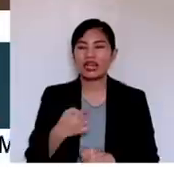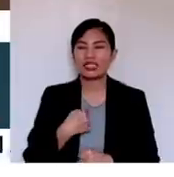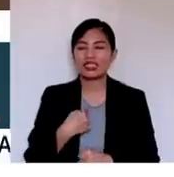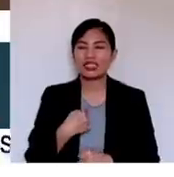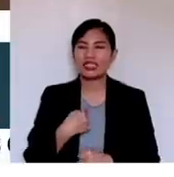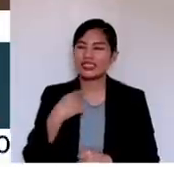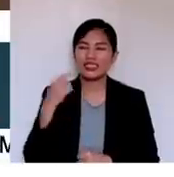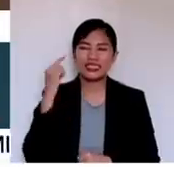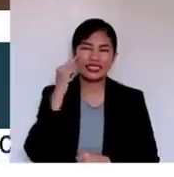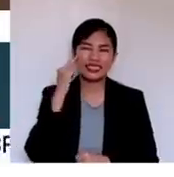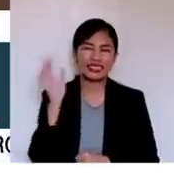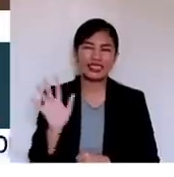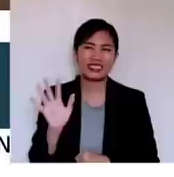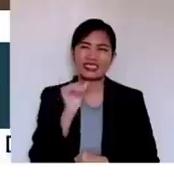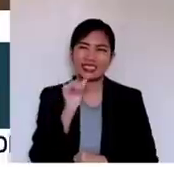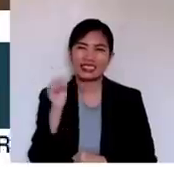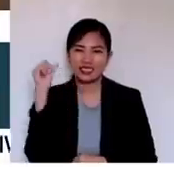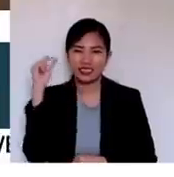any